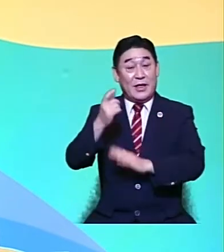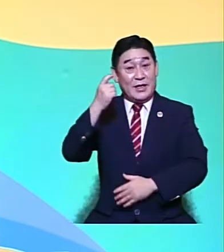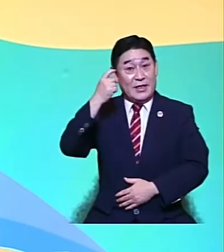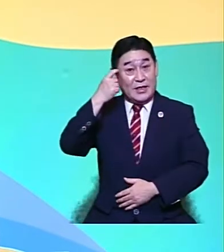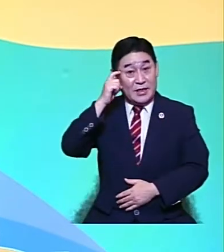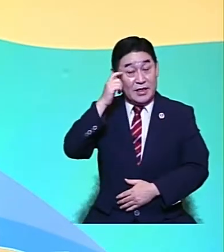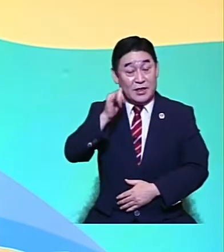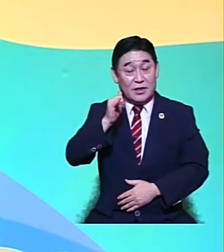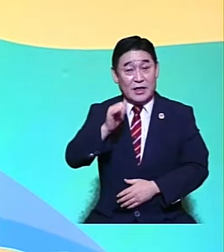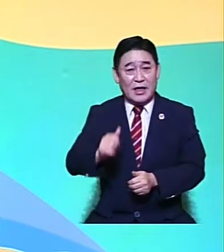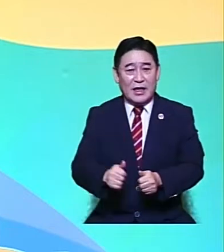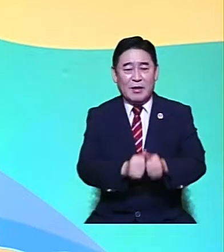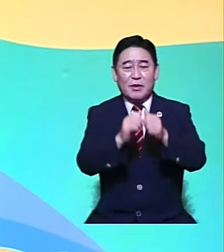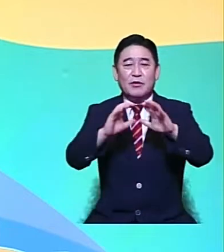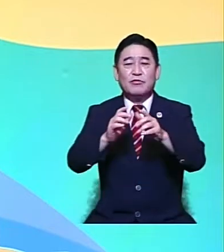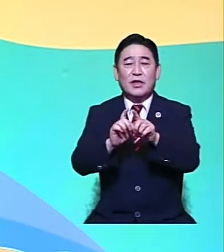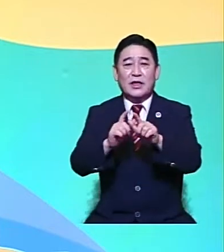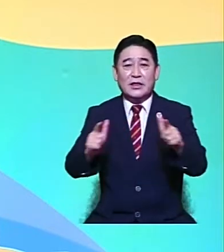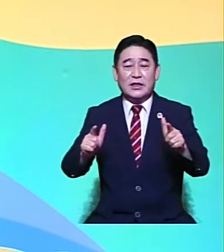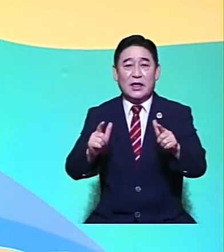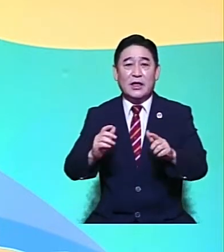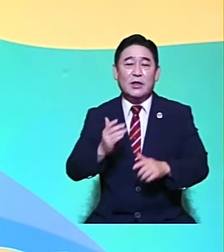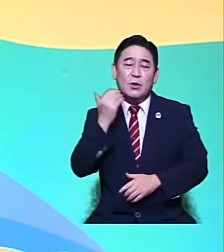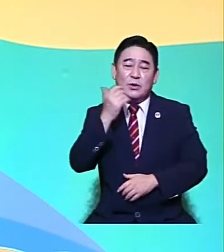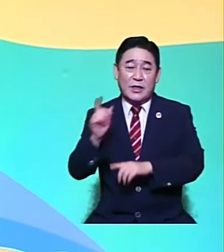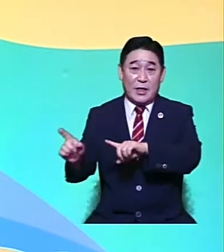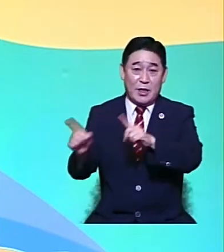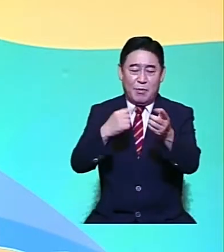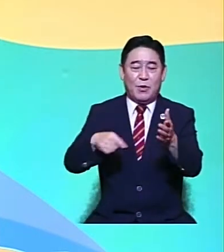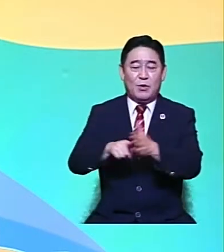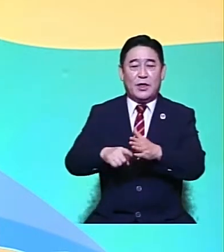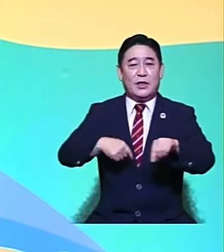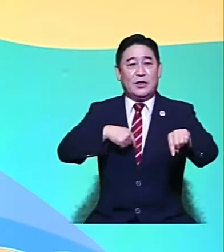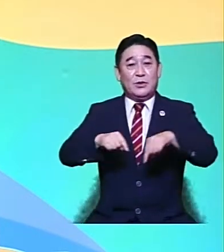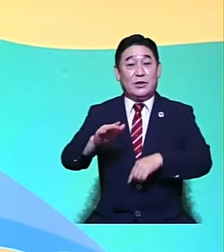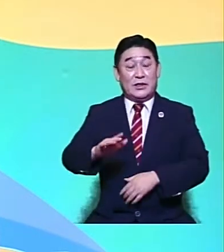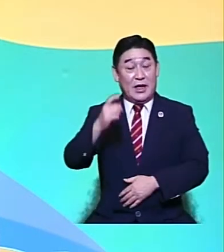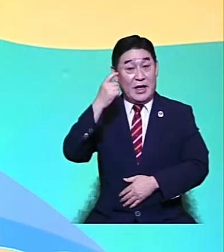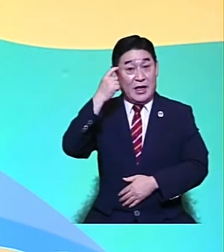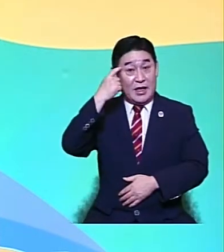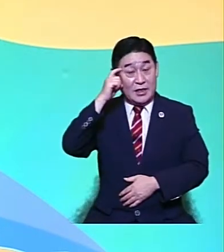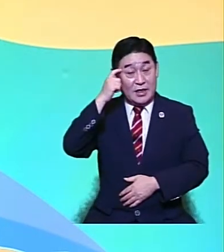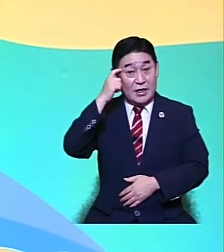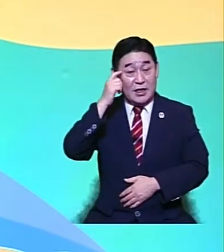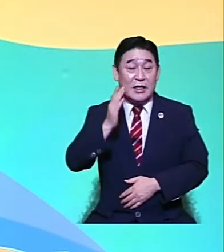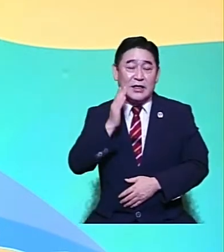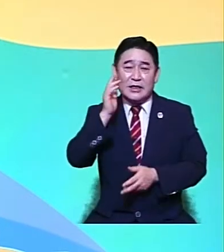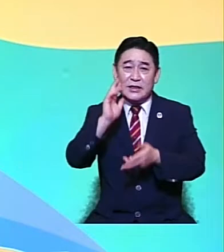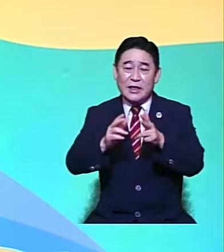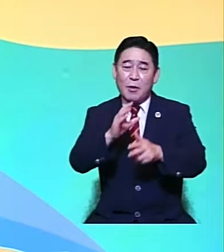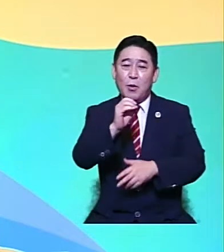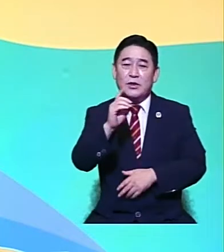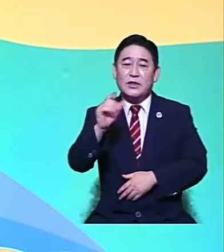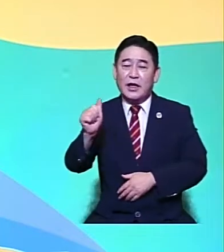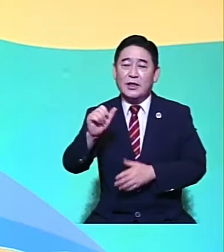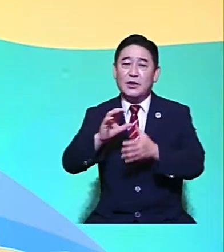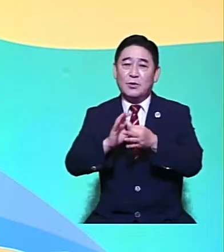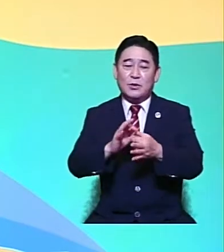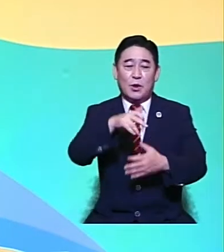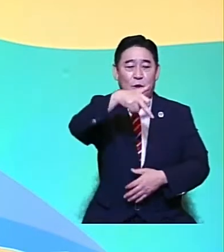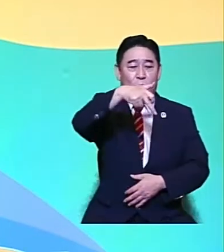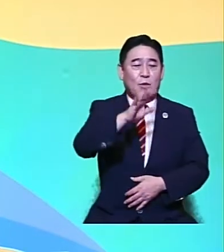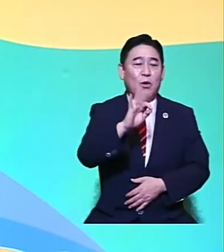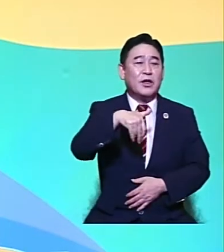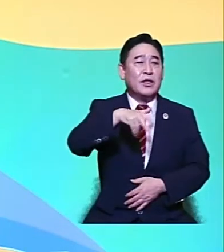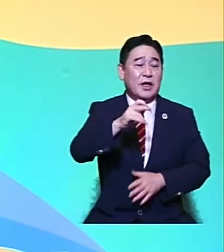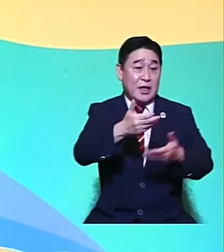recovery. Through the Green New Deal ODA, KOICA will dedicate to global green recovery